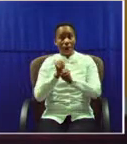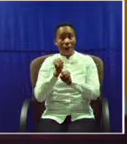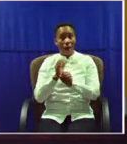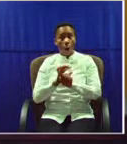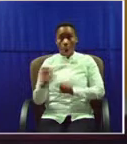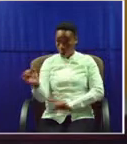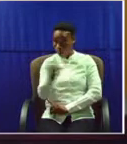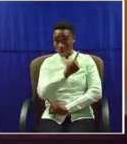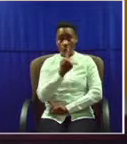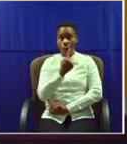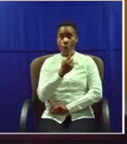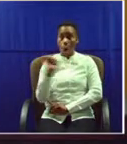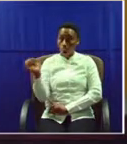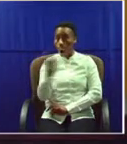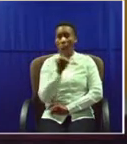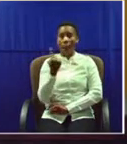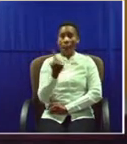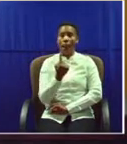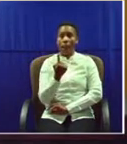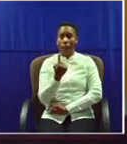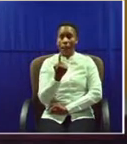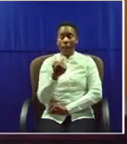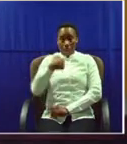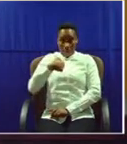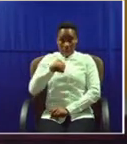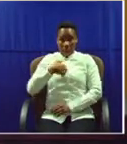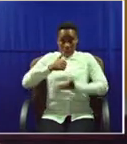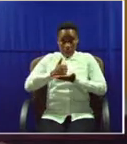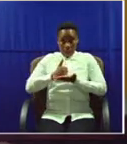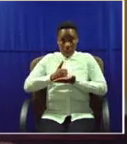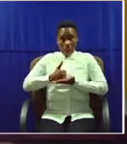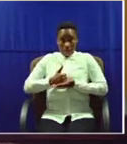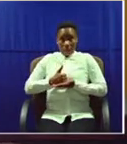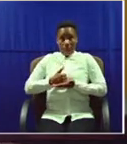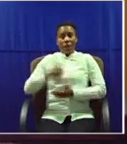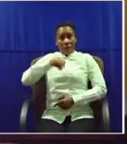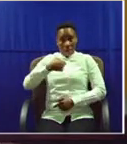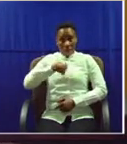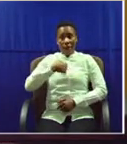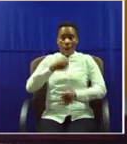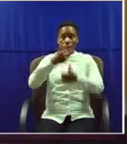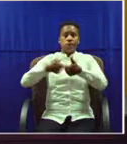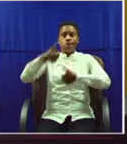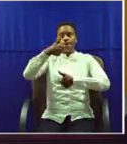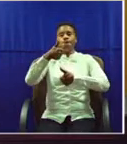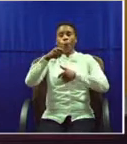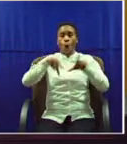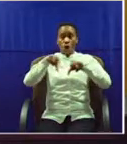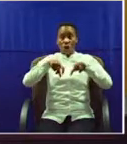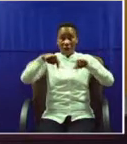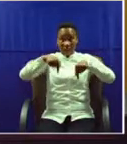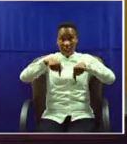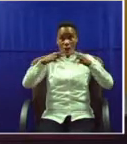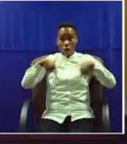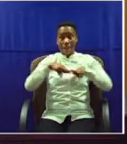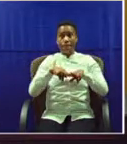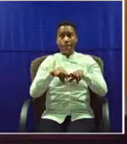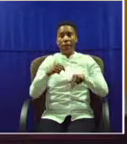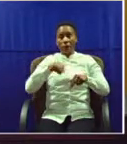All of you. I am sitting here. I am a presiding officer. I've got the rules